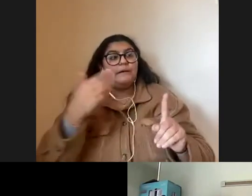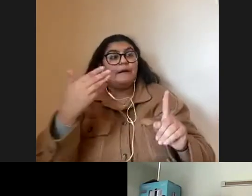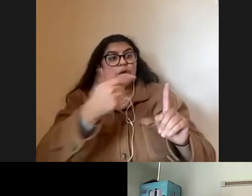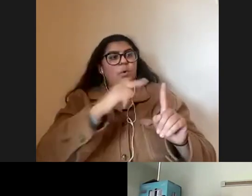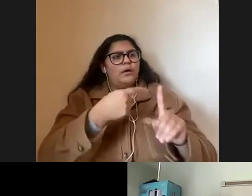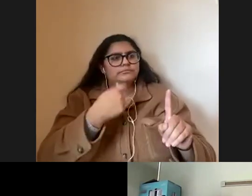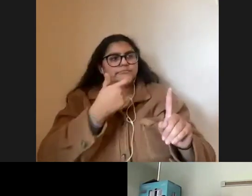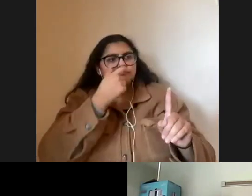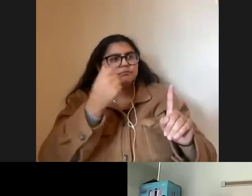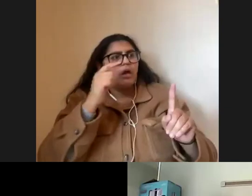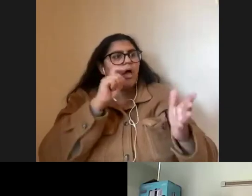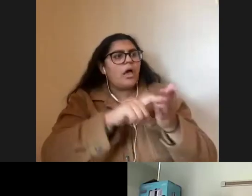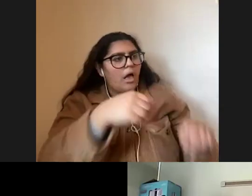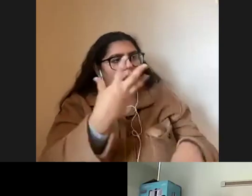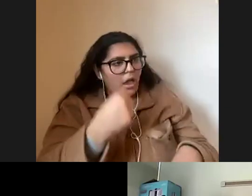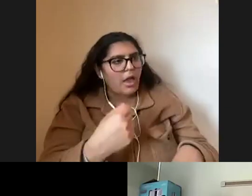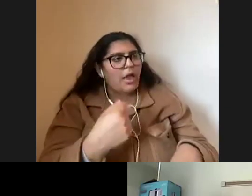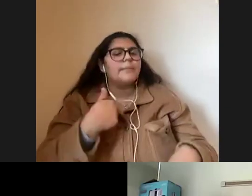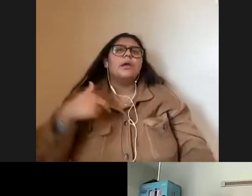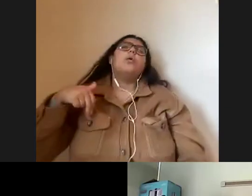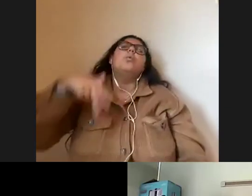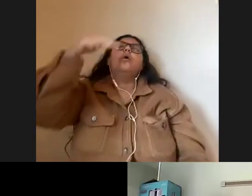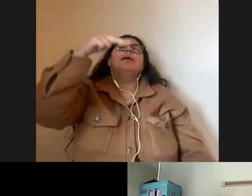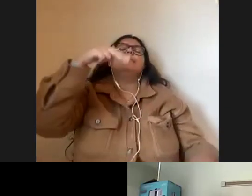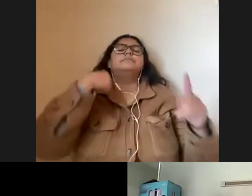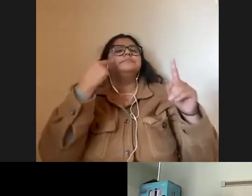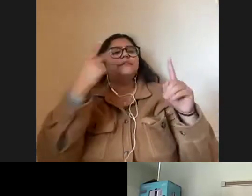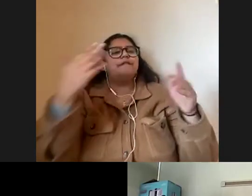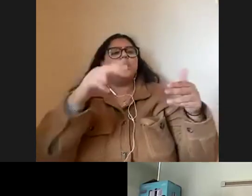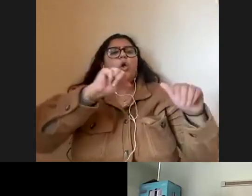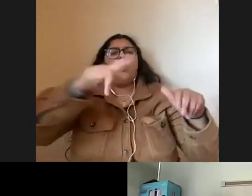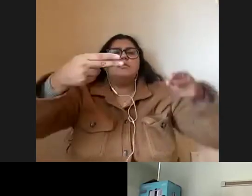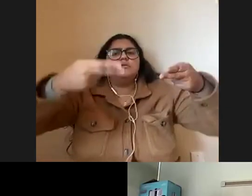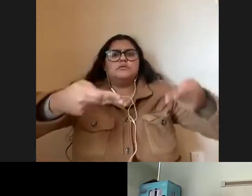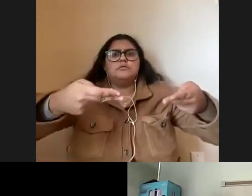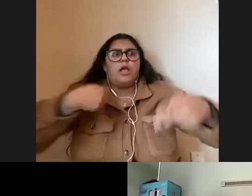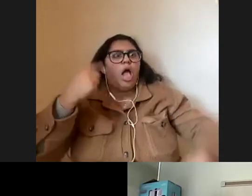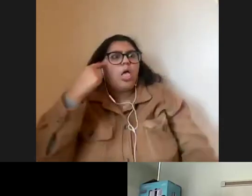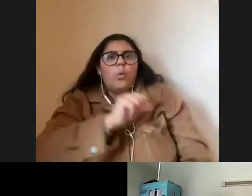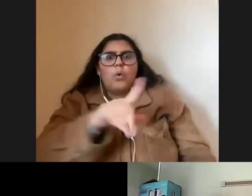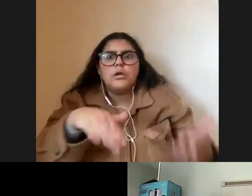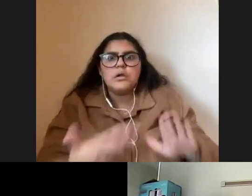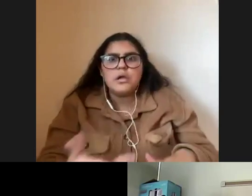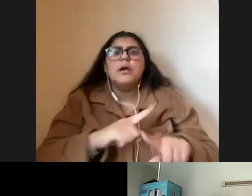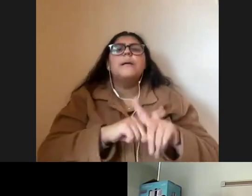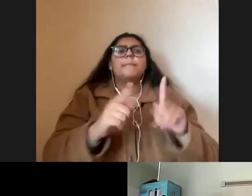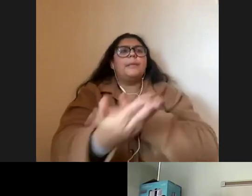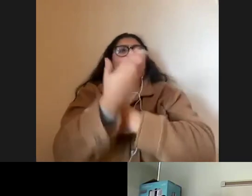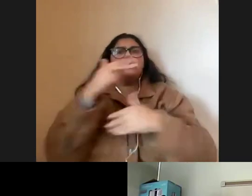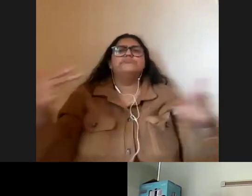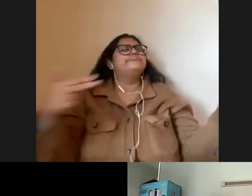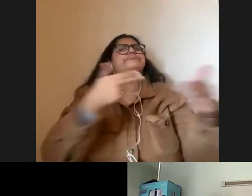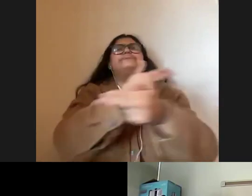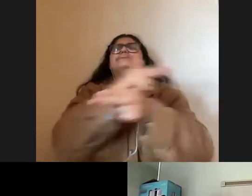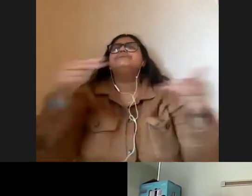and I walked upstairs and checked out my fish tank and they were all like laying on their side. So I thought something terrible had happened. But in the morning they were swimming around and I realized